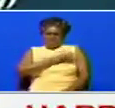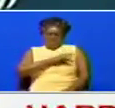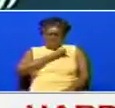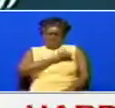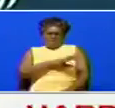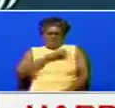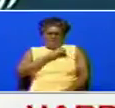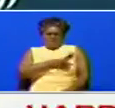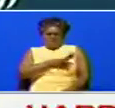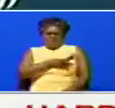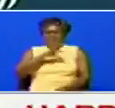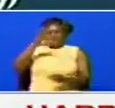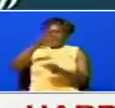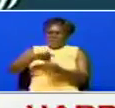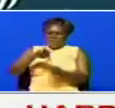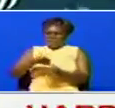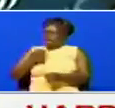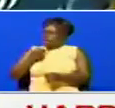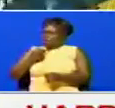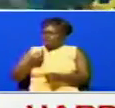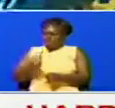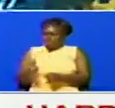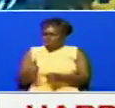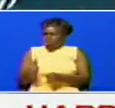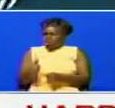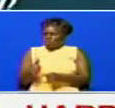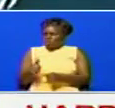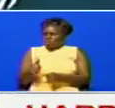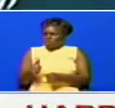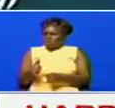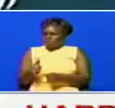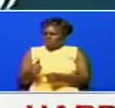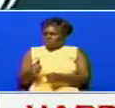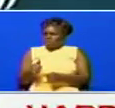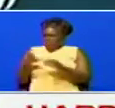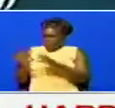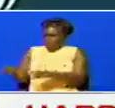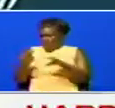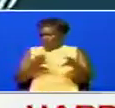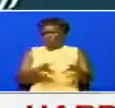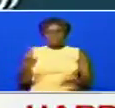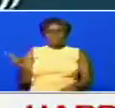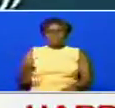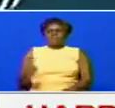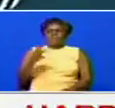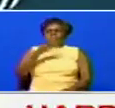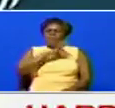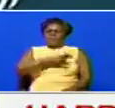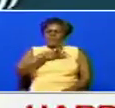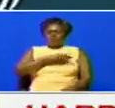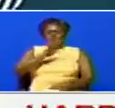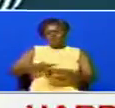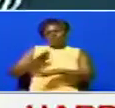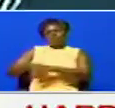everybody. Election is not about, you know, struggle. It should be actually a good